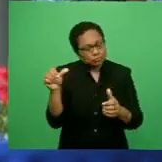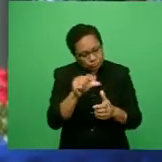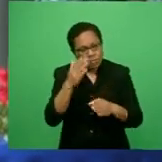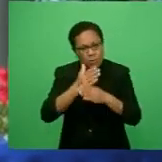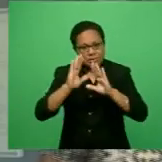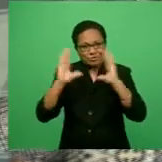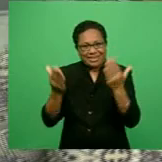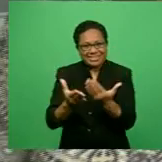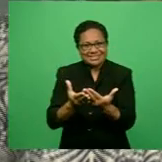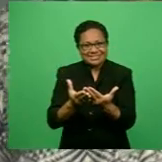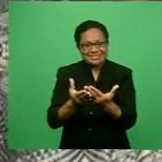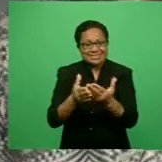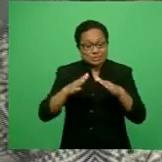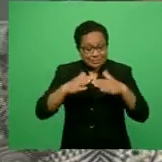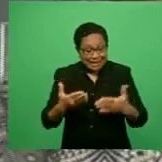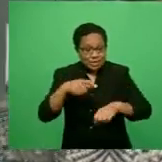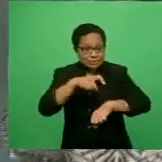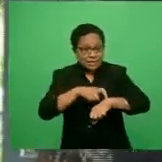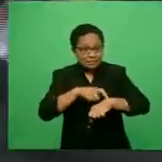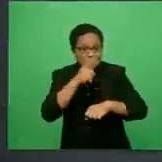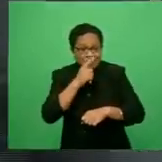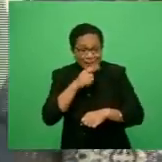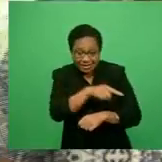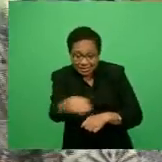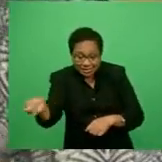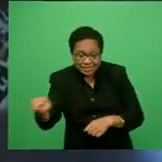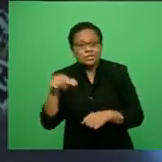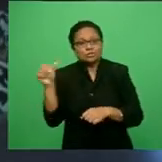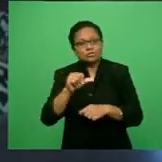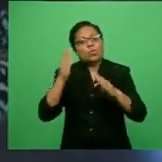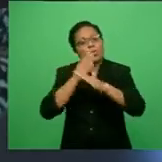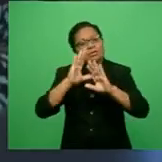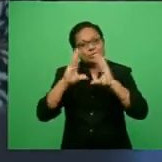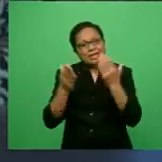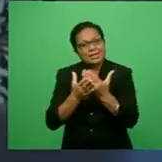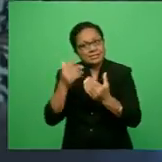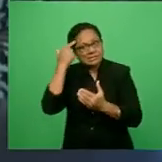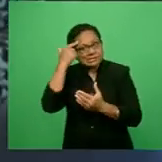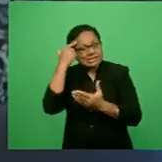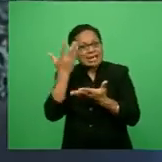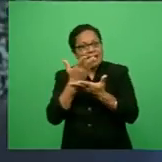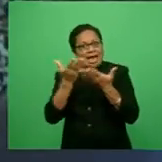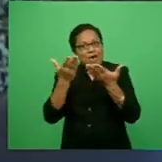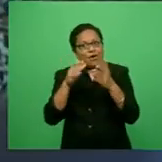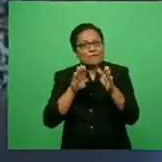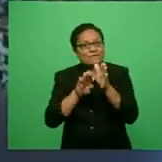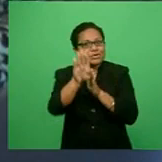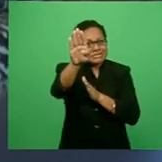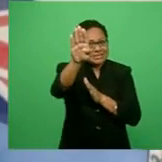a time for the people to show solidarity and strength to think ahead and prepare for a different future.